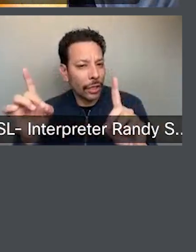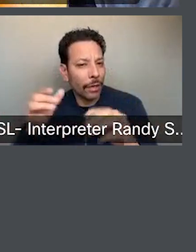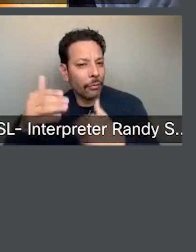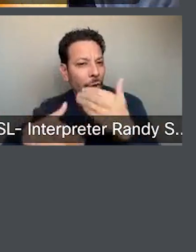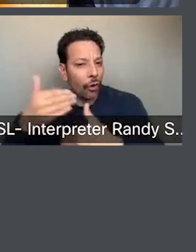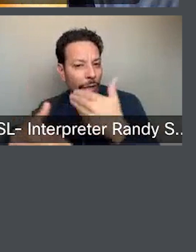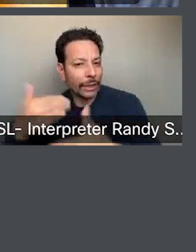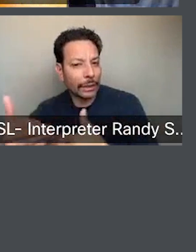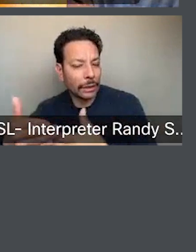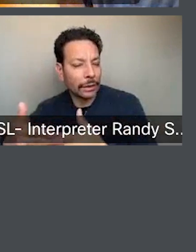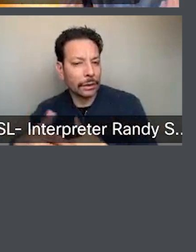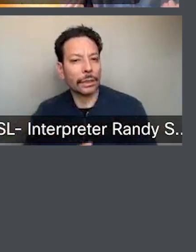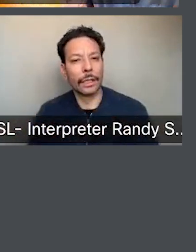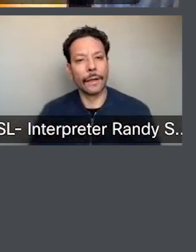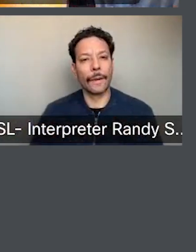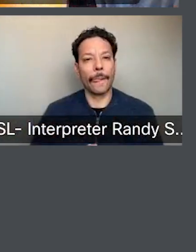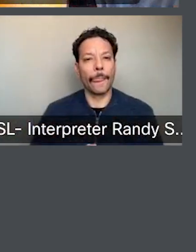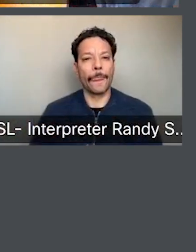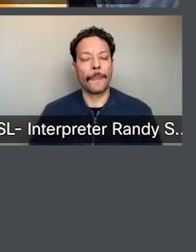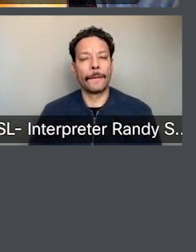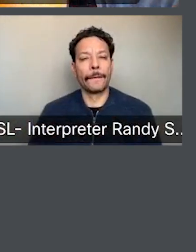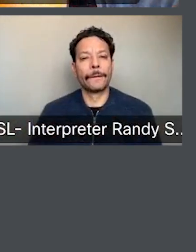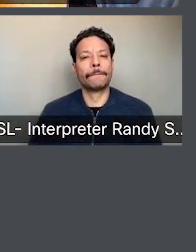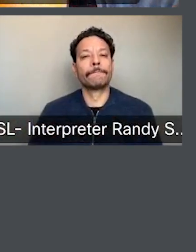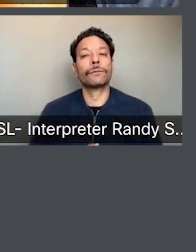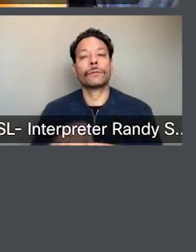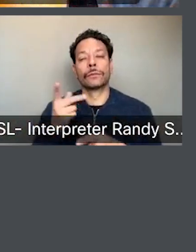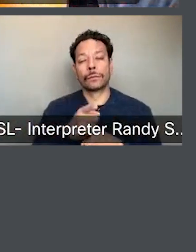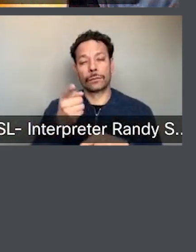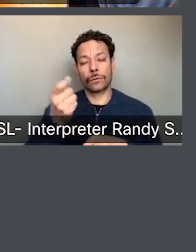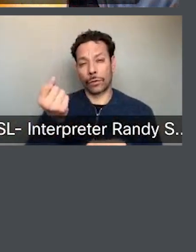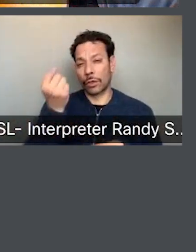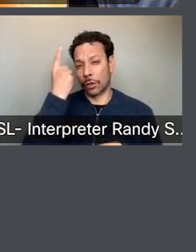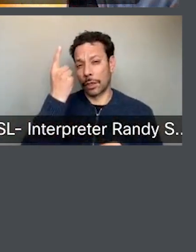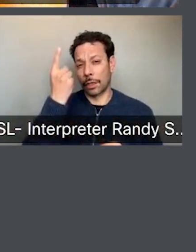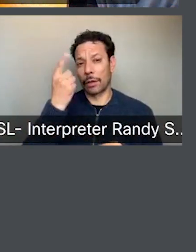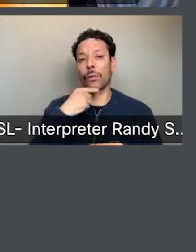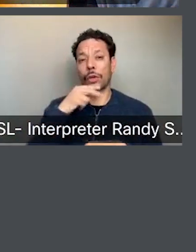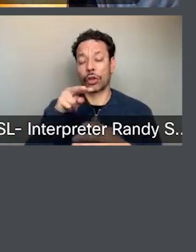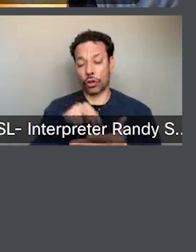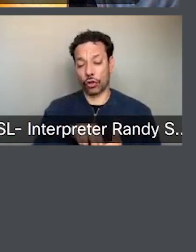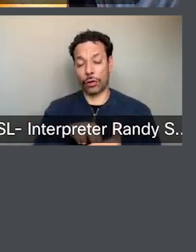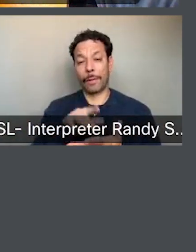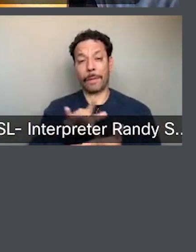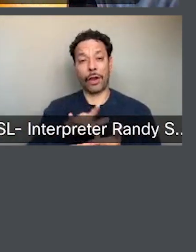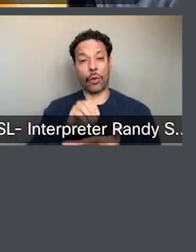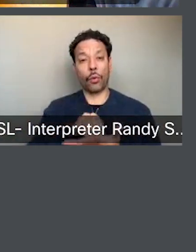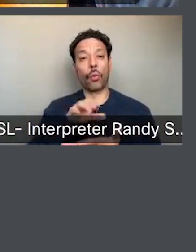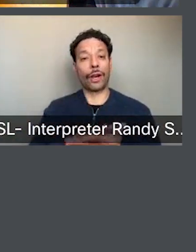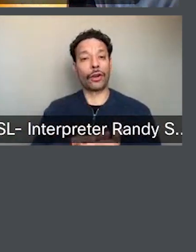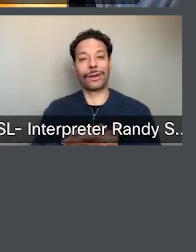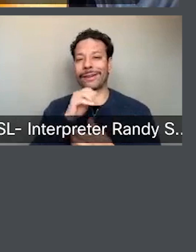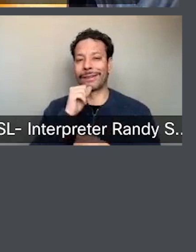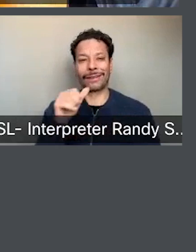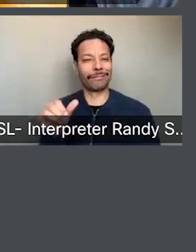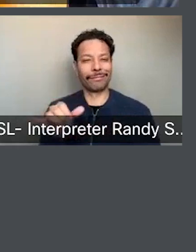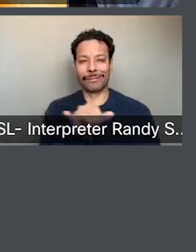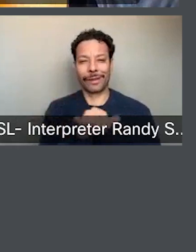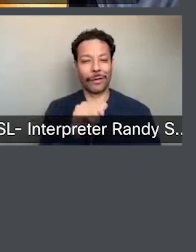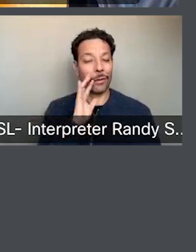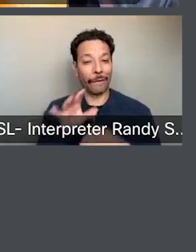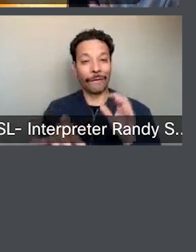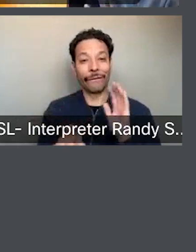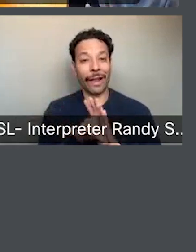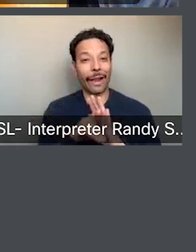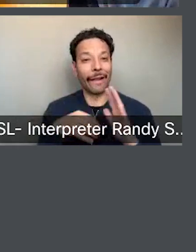progress. Keep in mind that when you're looking at a medical record, it's not likely that you're going to find